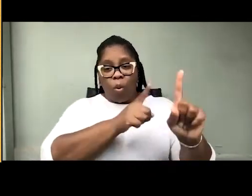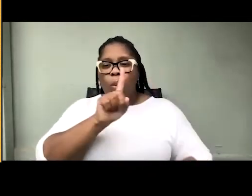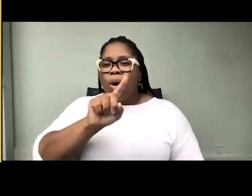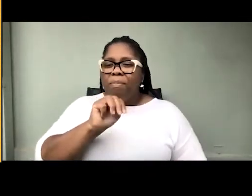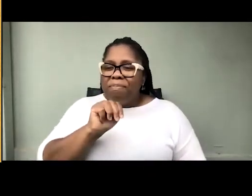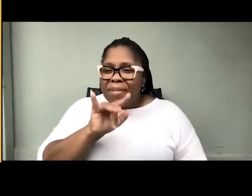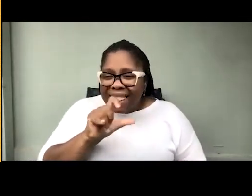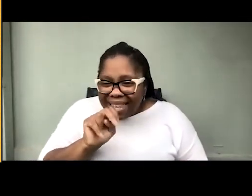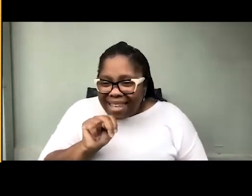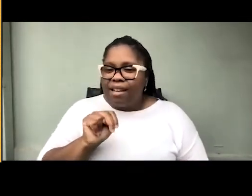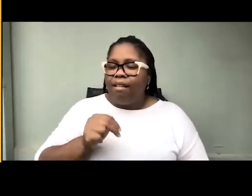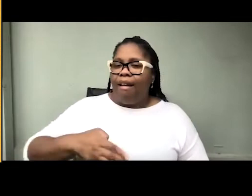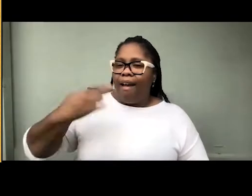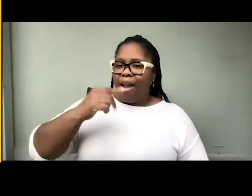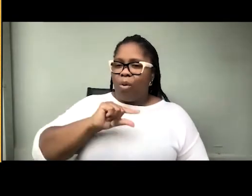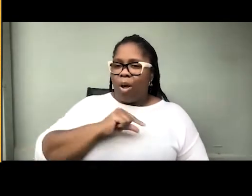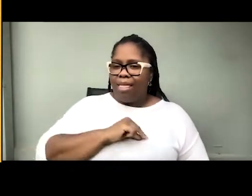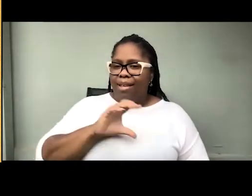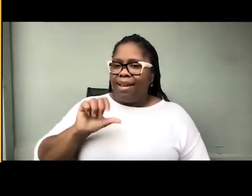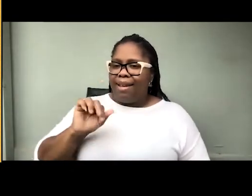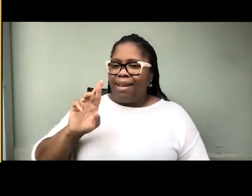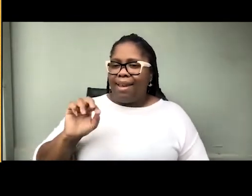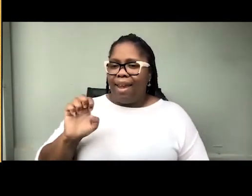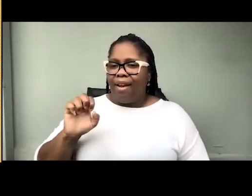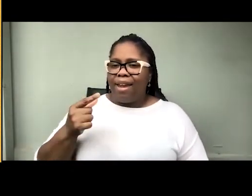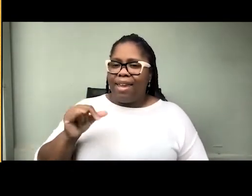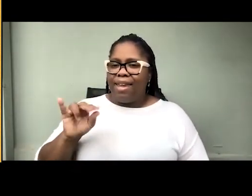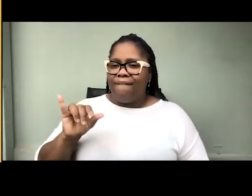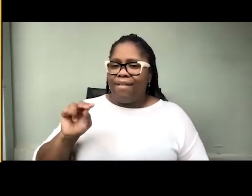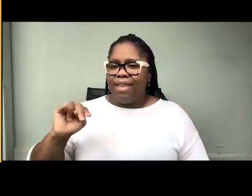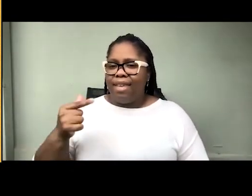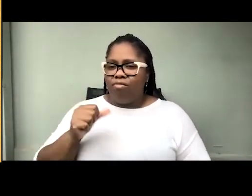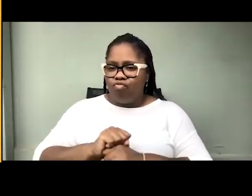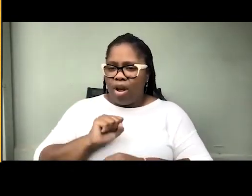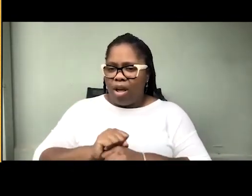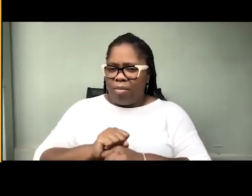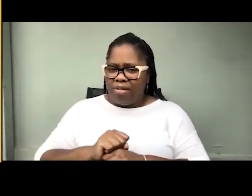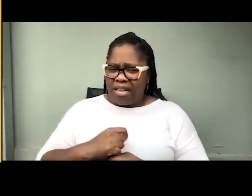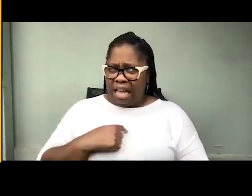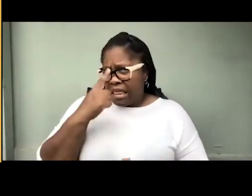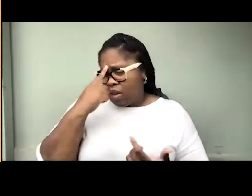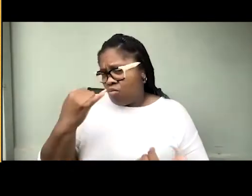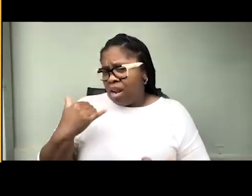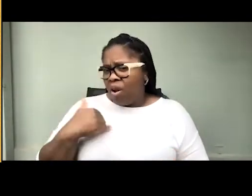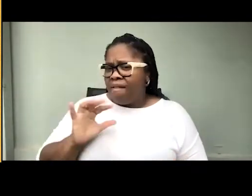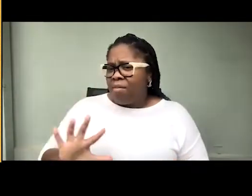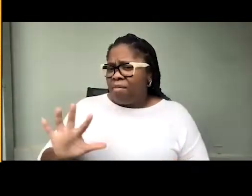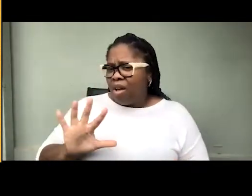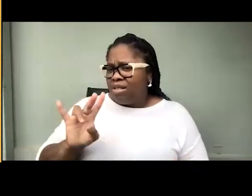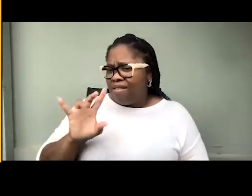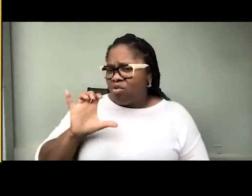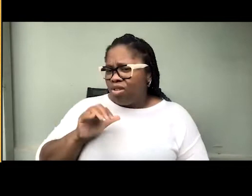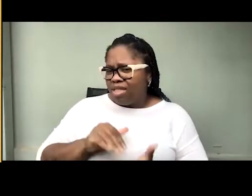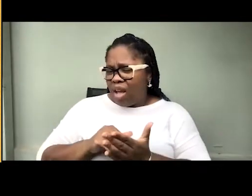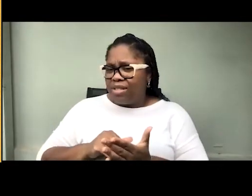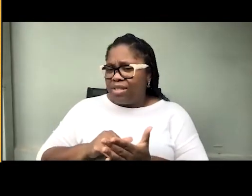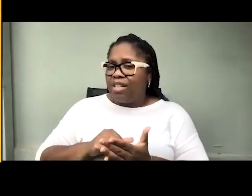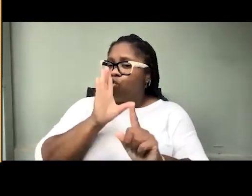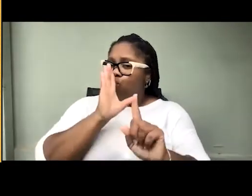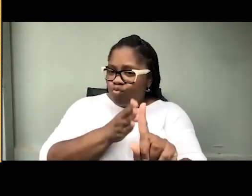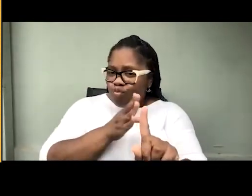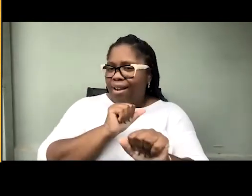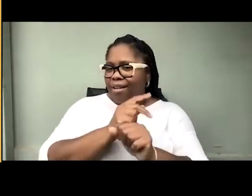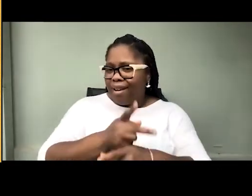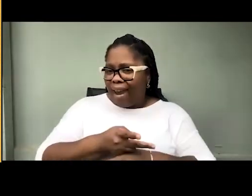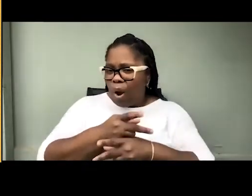quality caregiving jobs. It literally is about how many we have to create. I think we have almost 700,000 direct care workers right now in California,